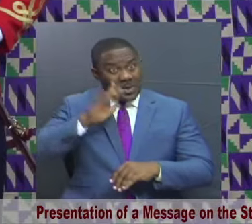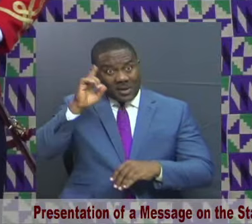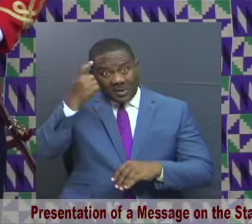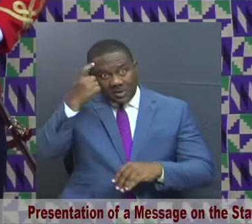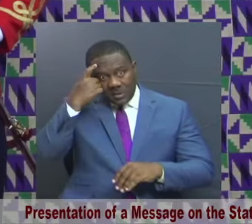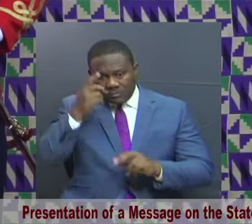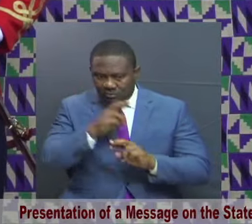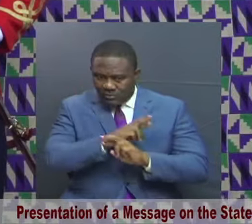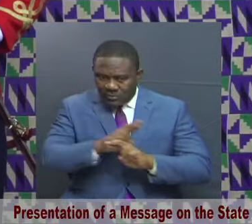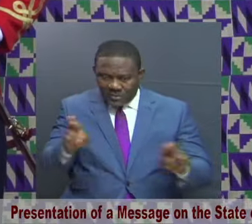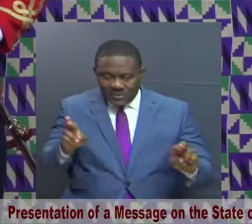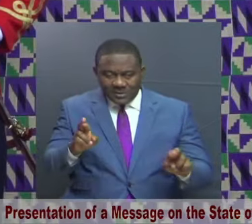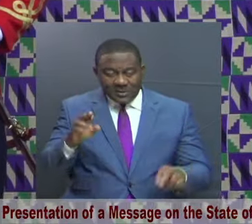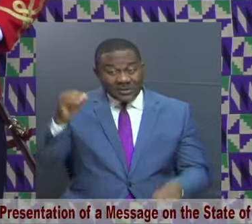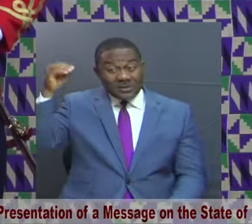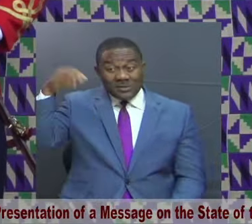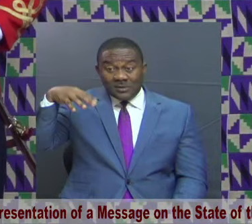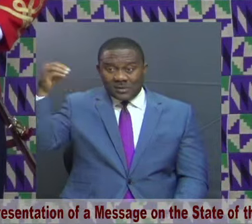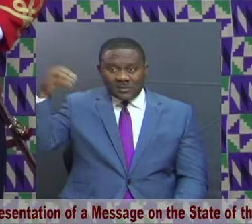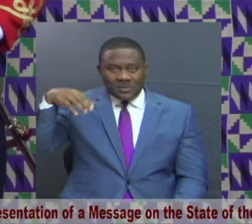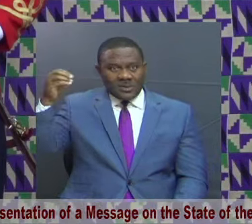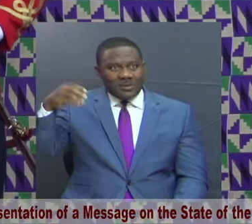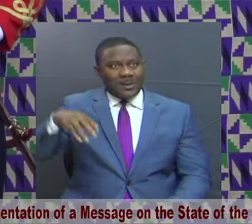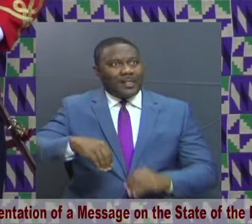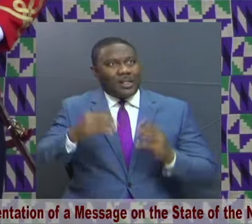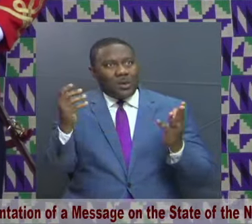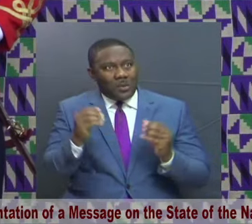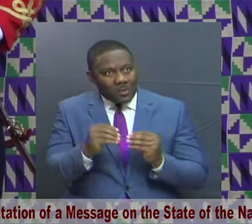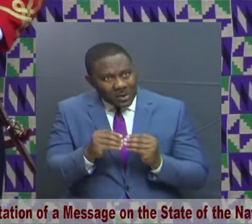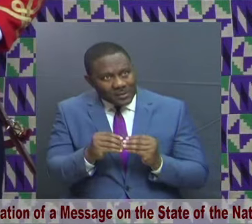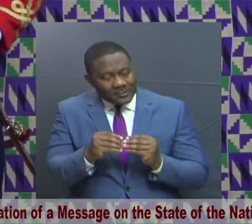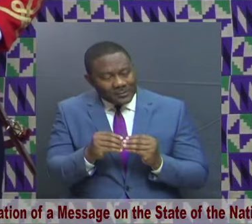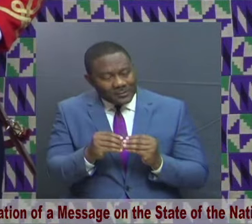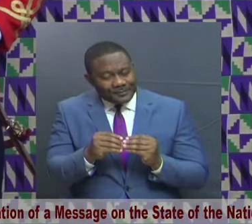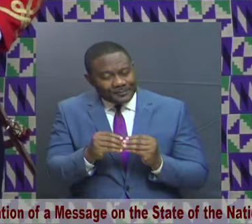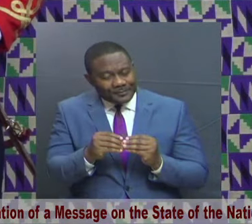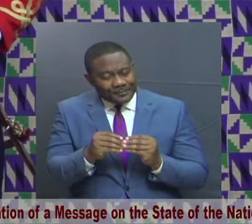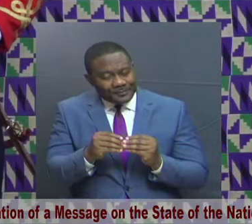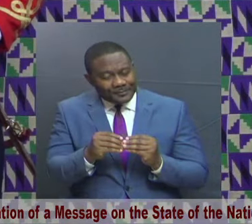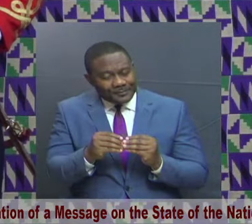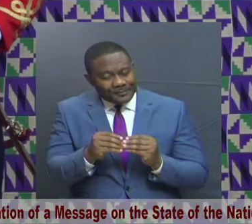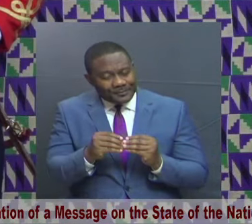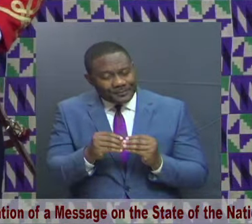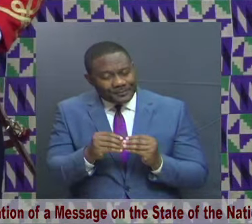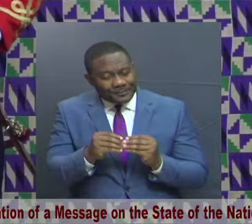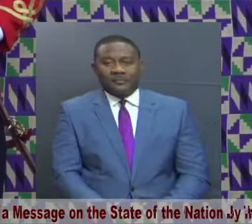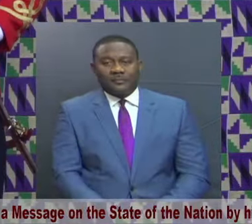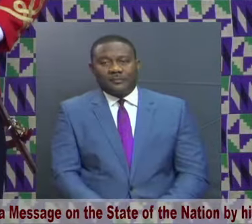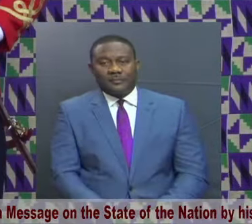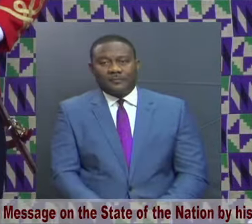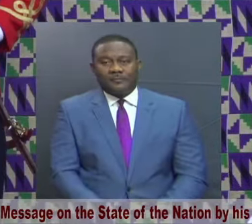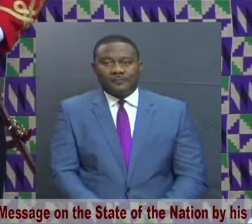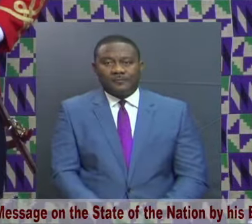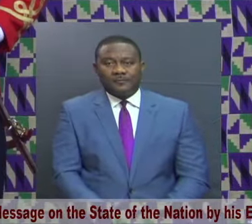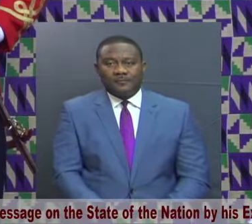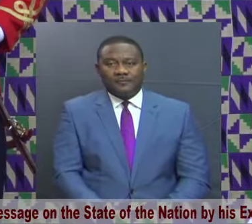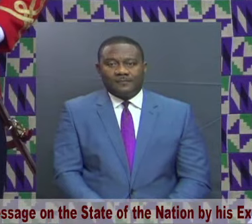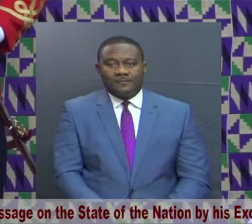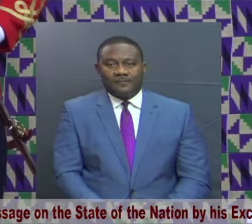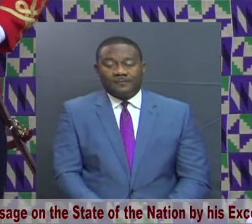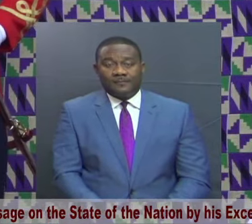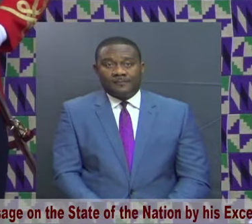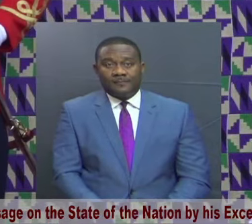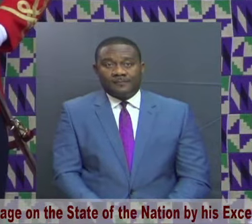Duma would not be inflicted upon government upon Ghana and Gan